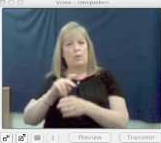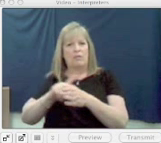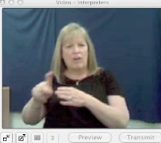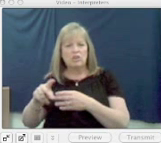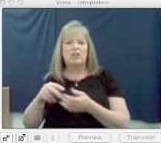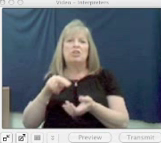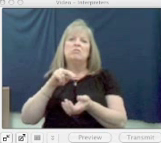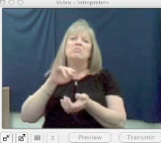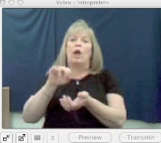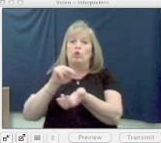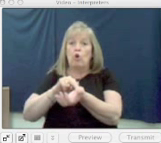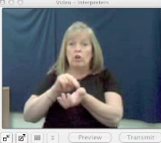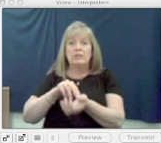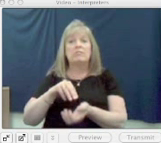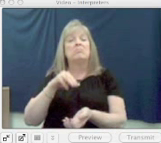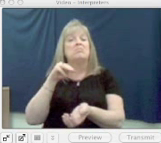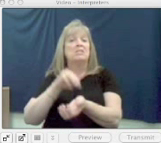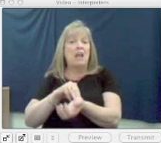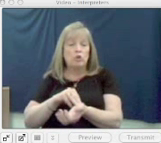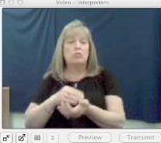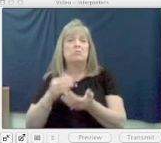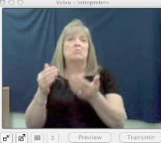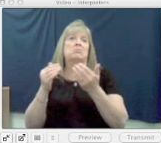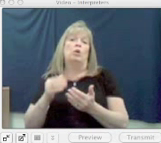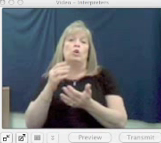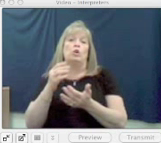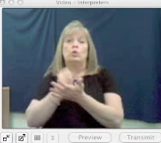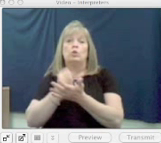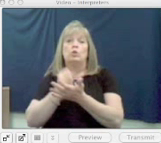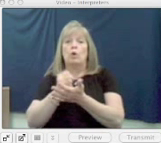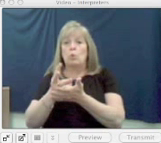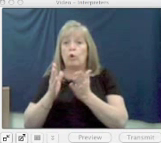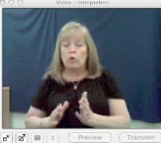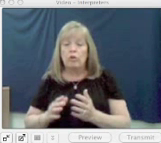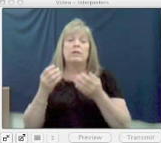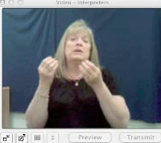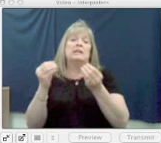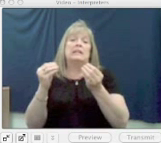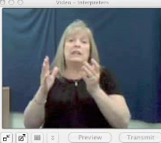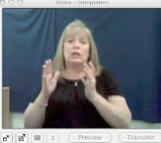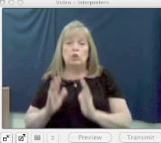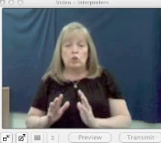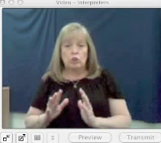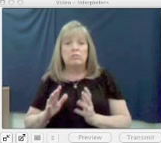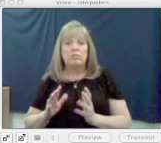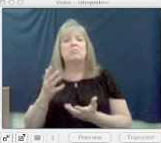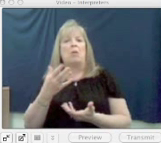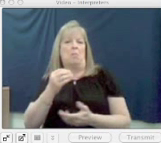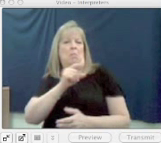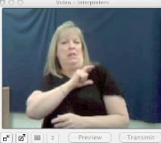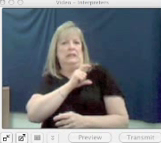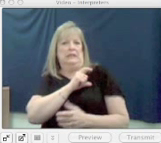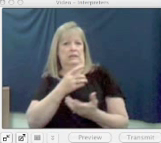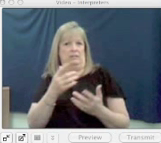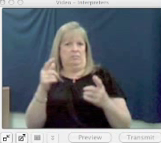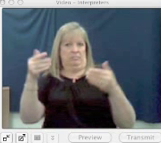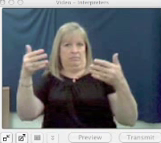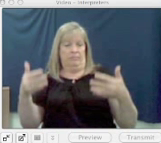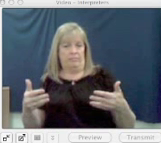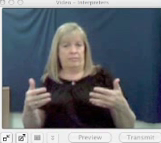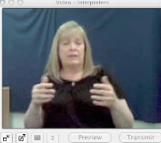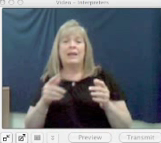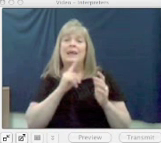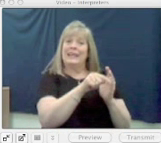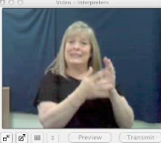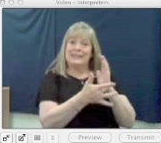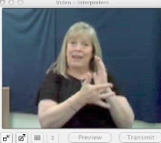nurses and doctors, social workers, teachers, and police. Technical professions are